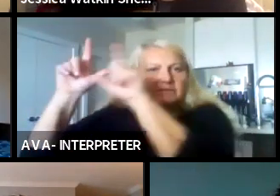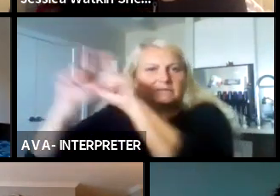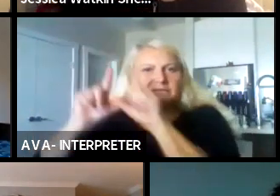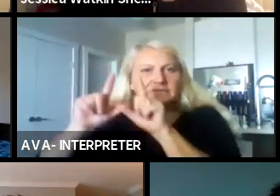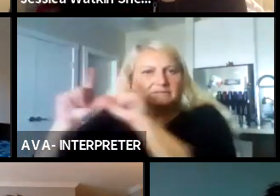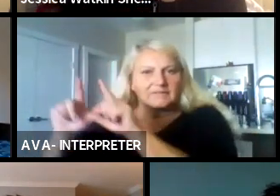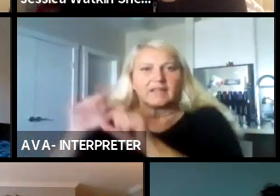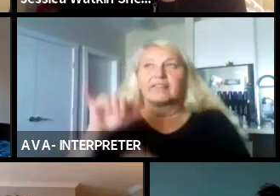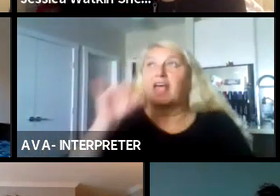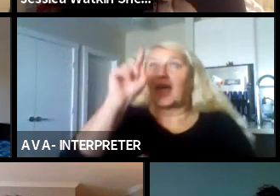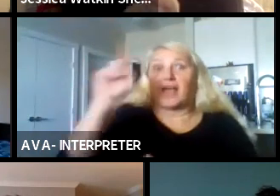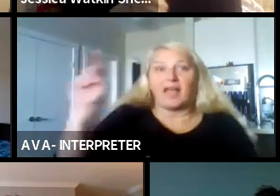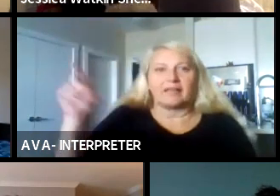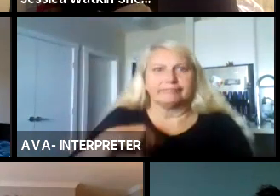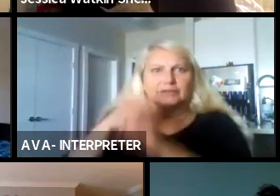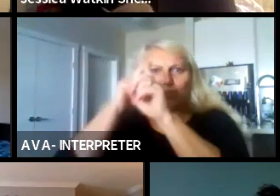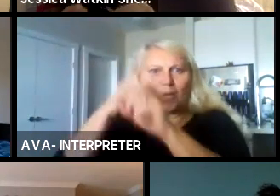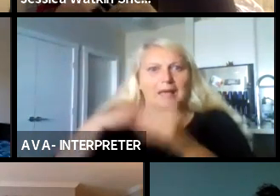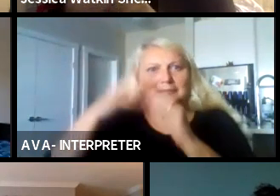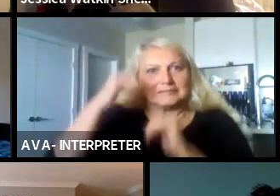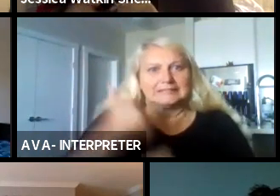of myself to get done.